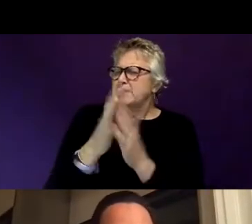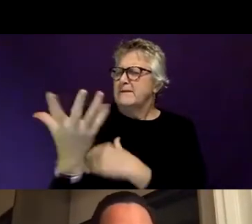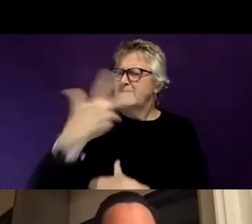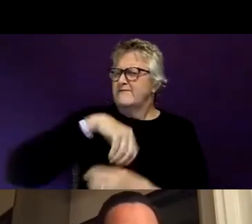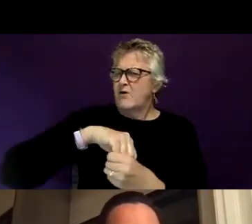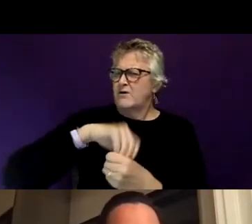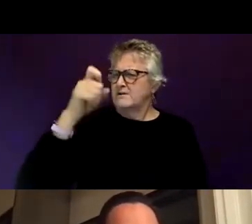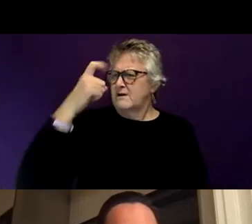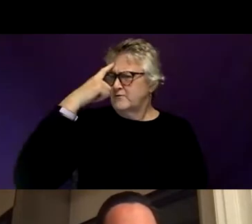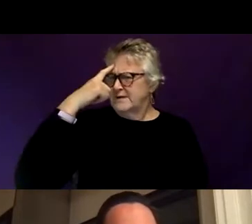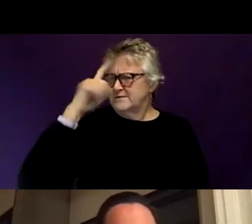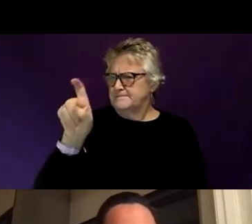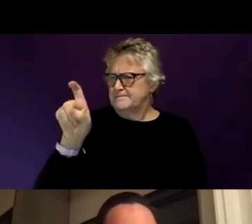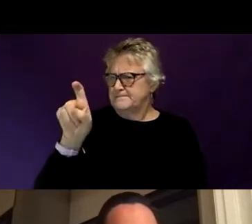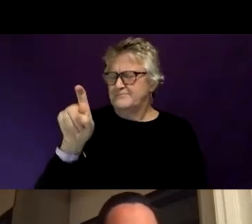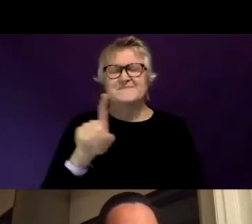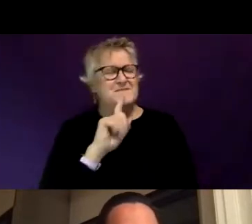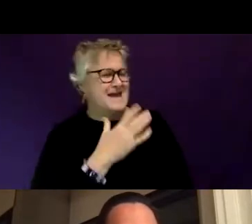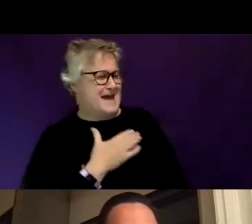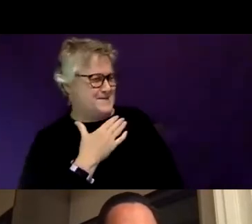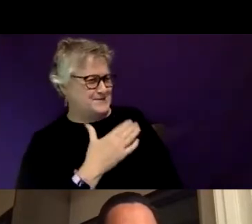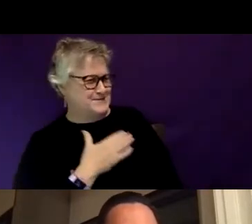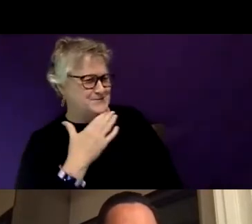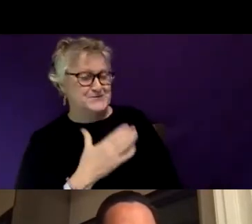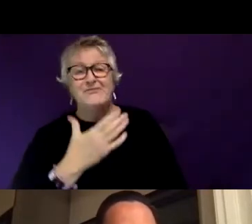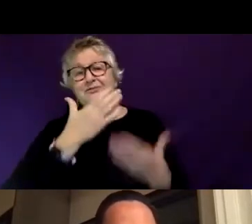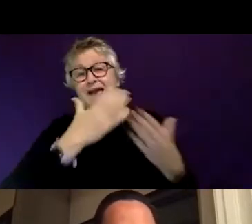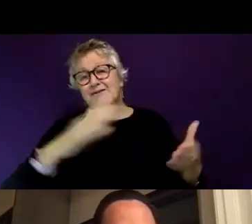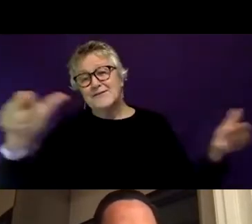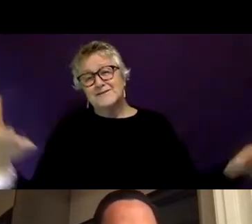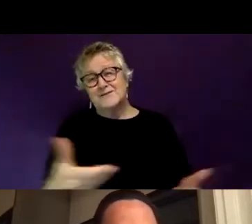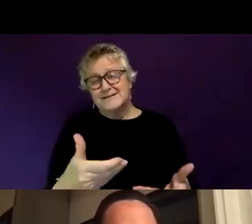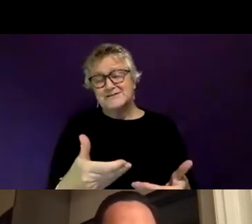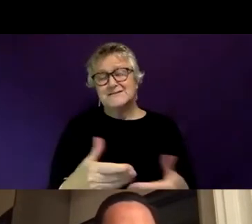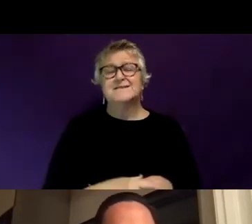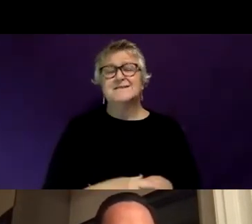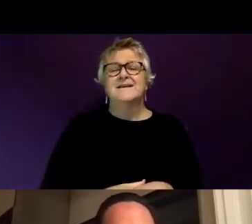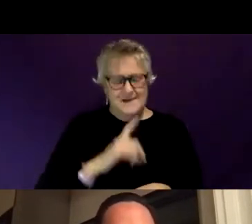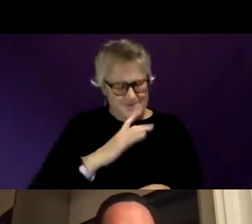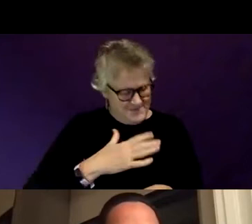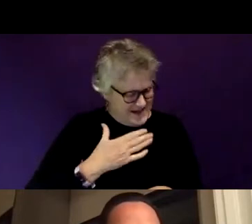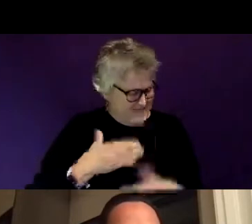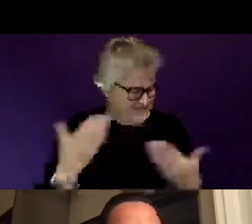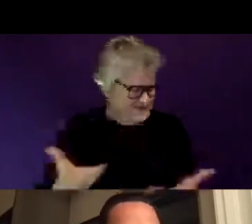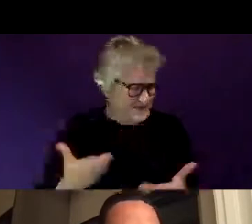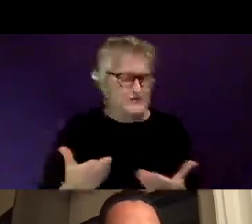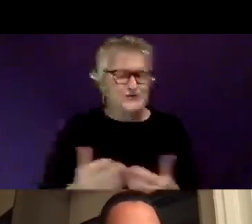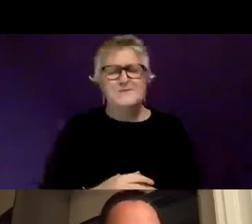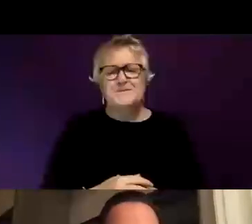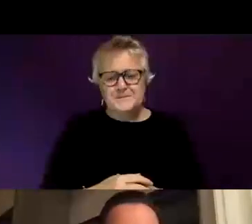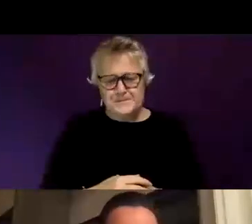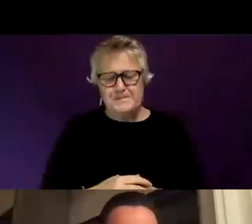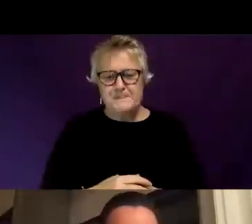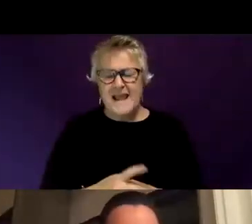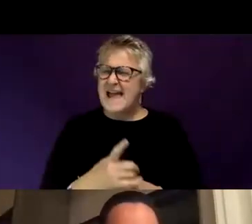be happy to. And thanks for this opportunity. It's great to be with everyone, particularly in this month that celebrates our community. Actually, very similar